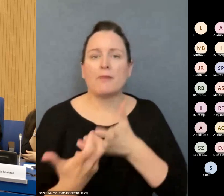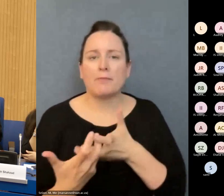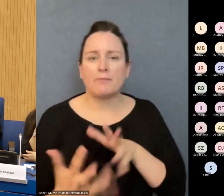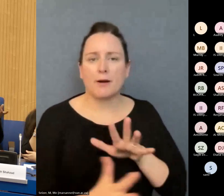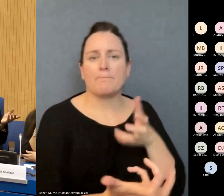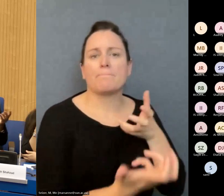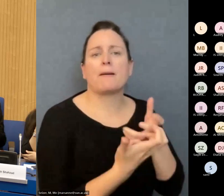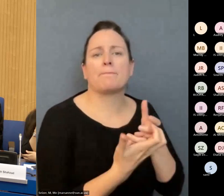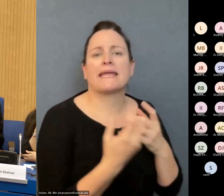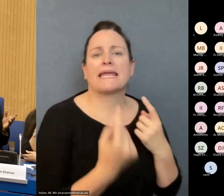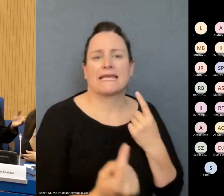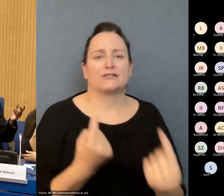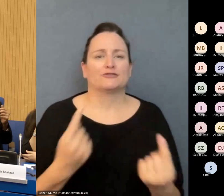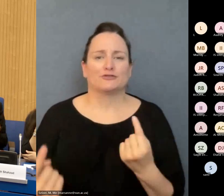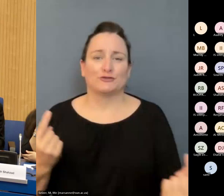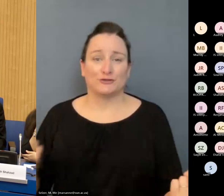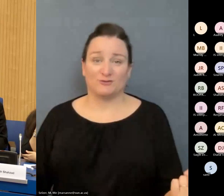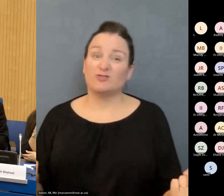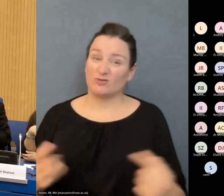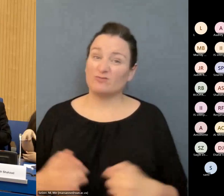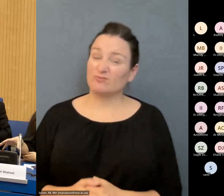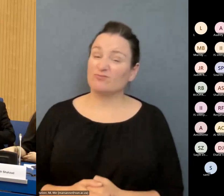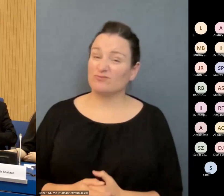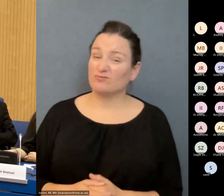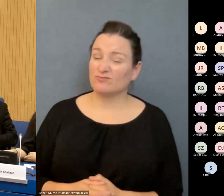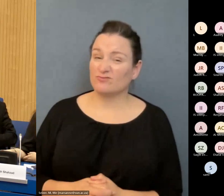be effective. Yes, ma'am, over to you.